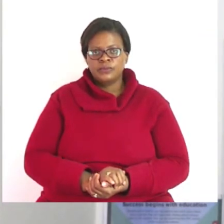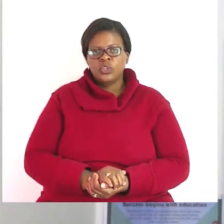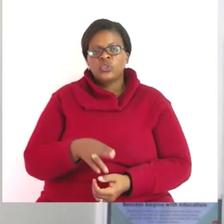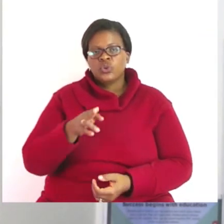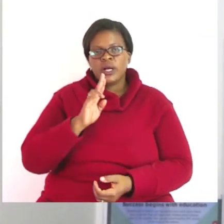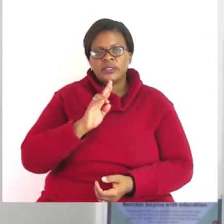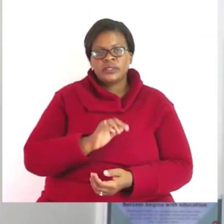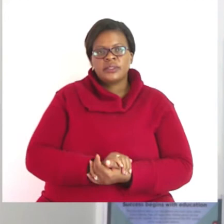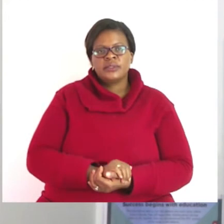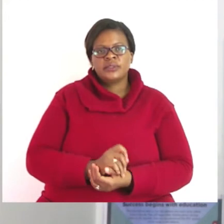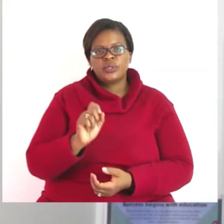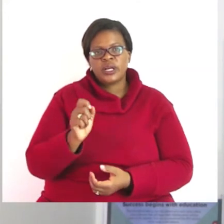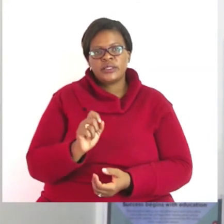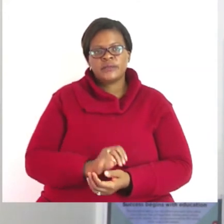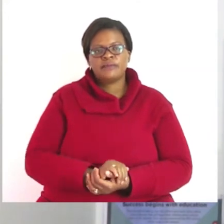way.